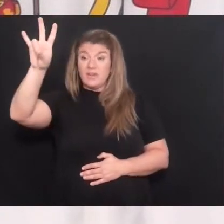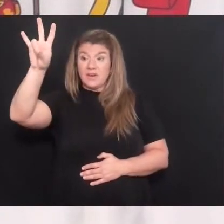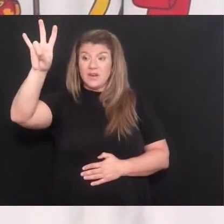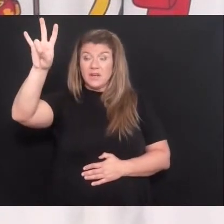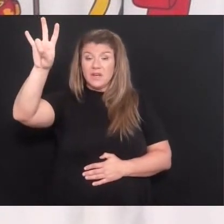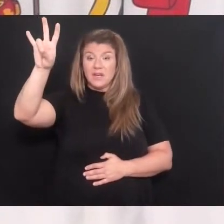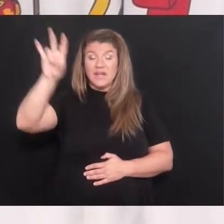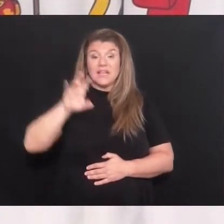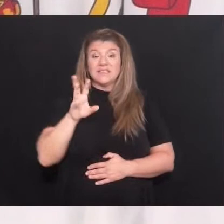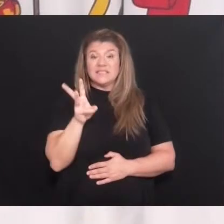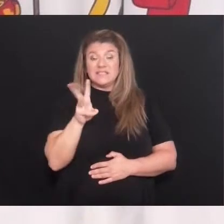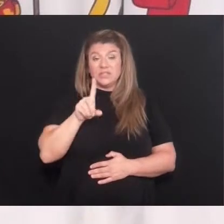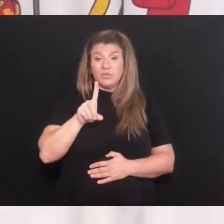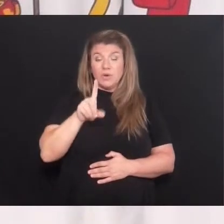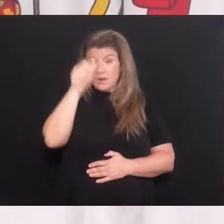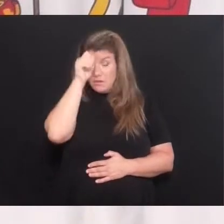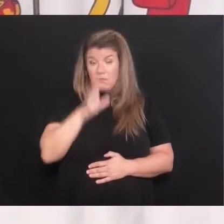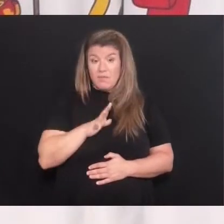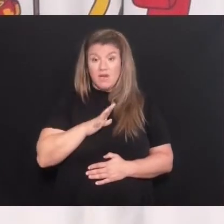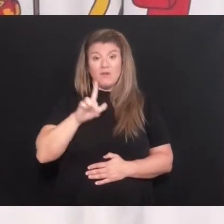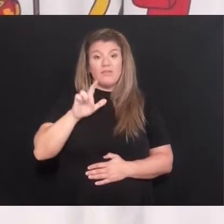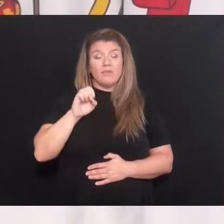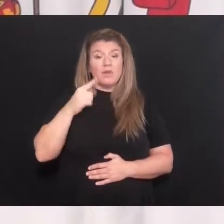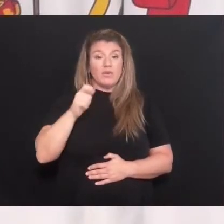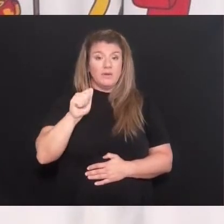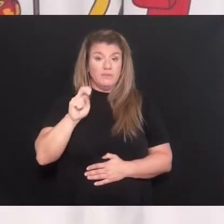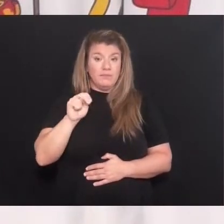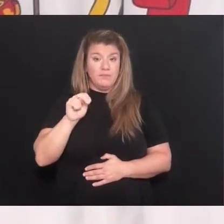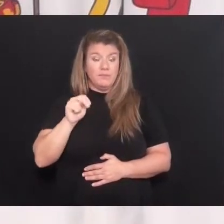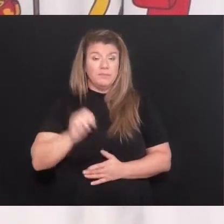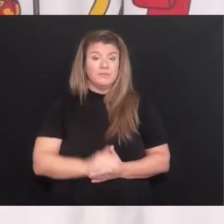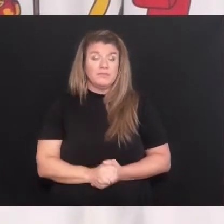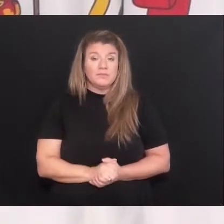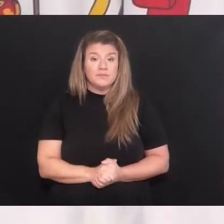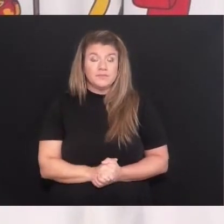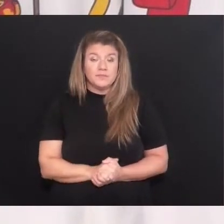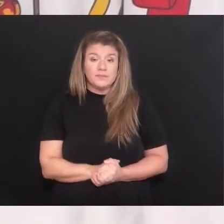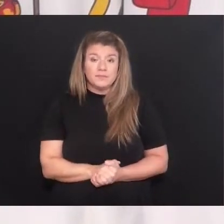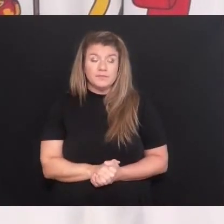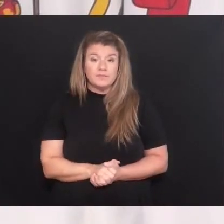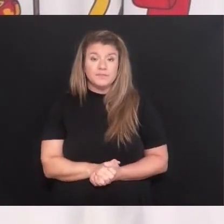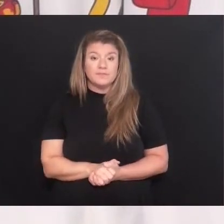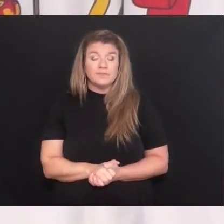in West Virginia is a 61-year-old male from Logan County.